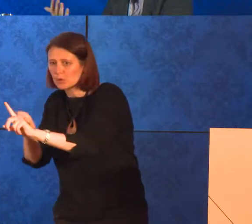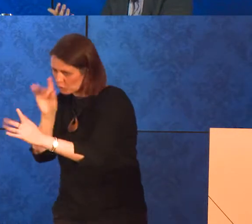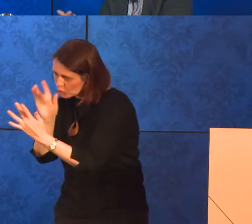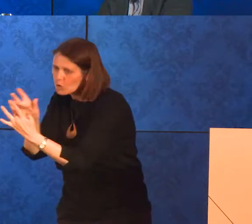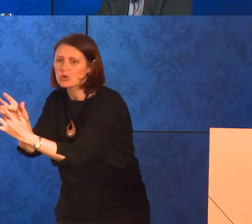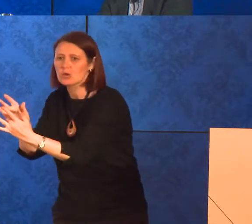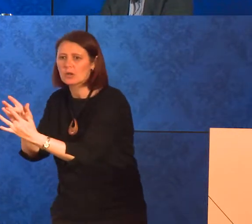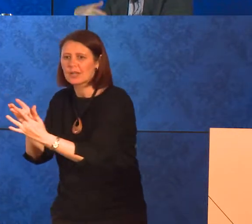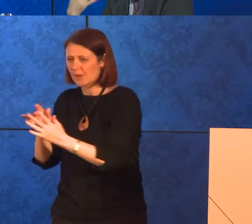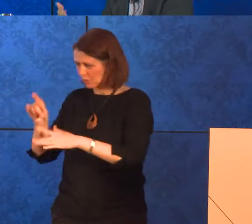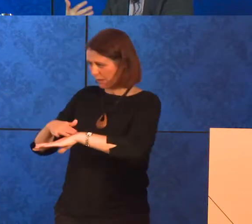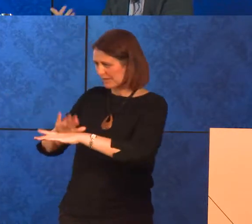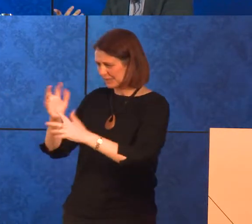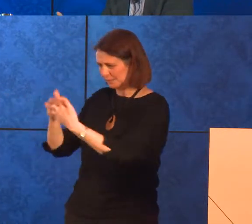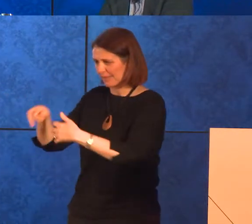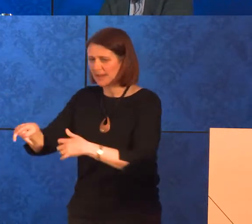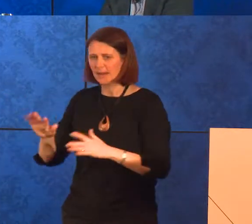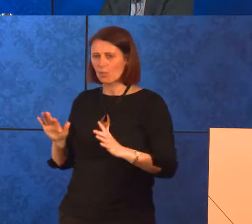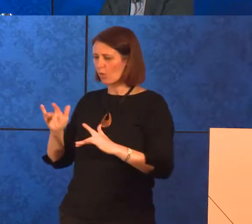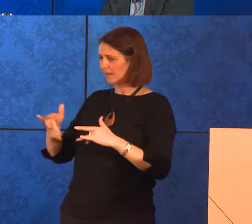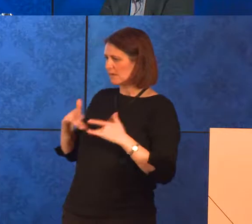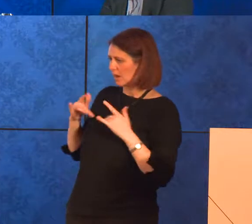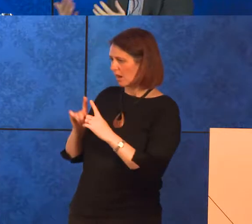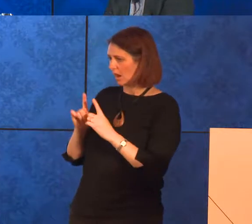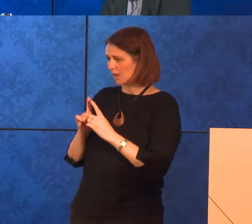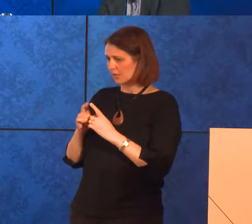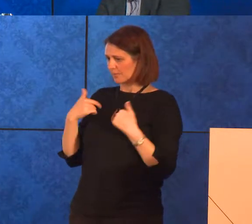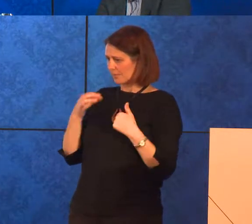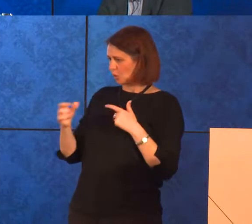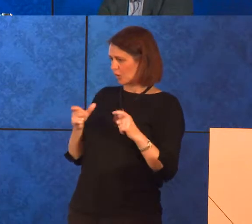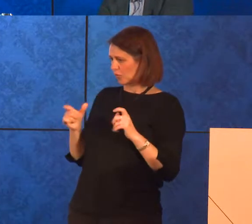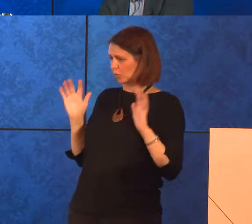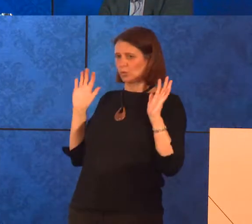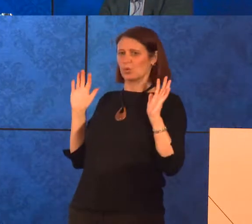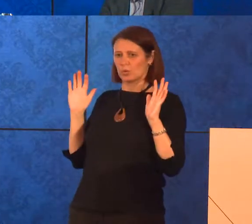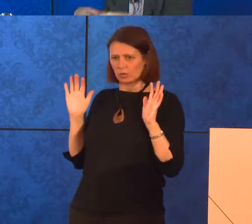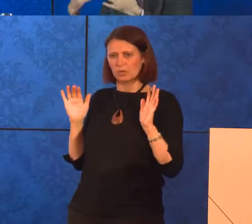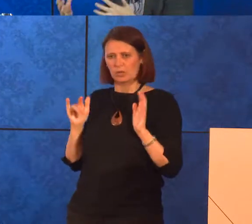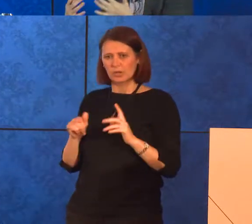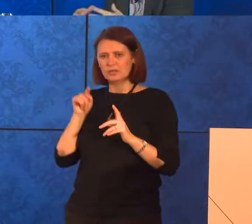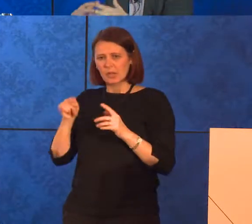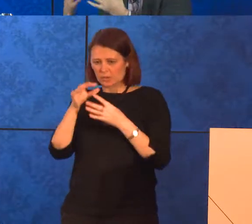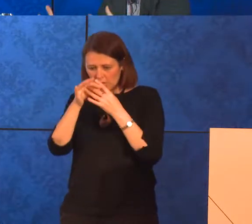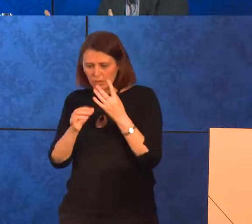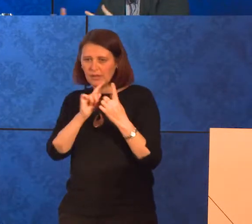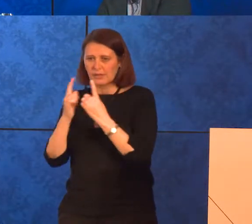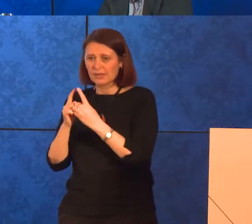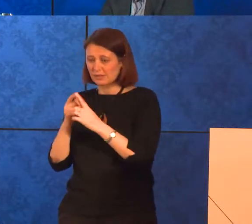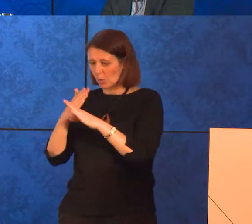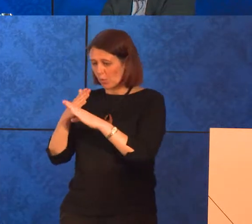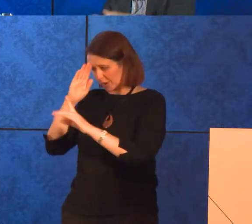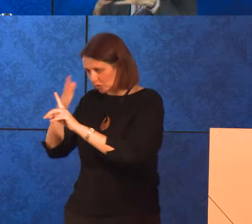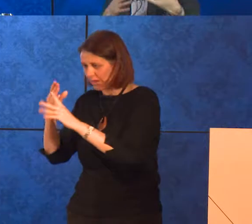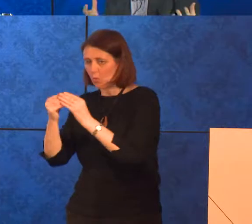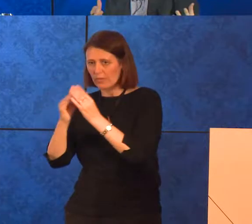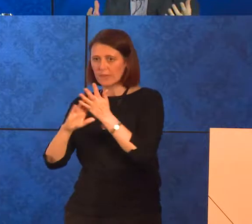at times where it didn't suit them or at times where they felt that they weren't in control. There's a range of things working directly with the